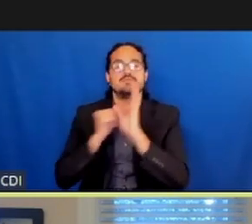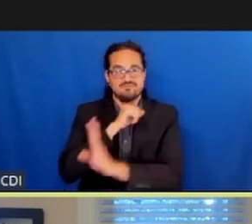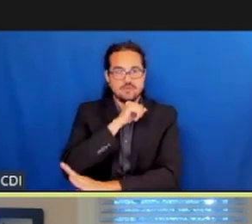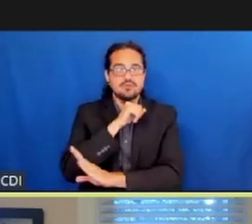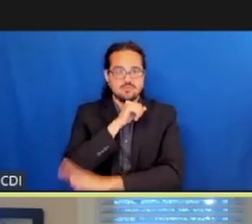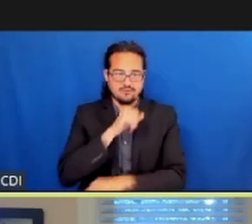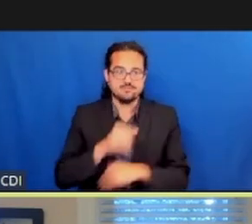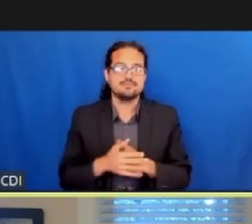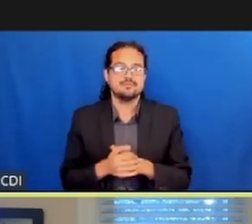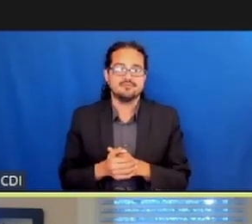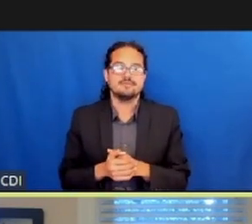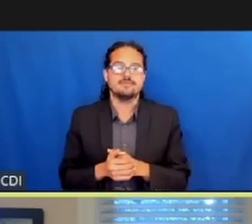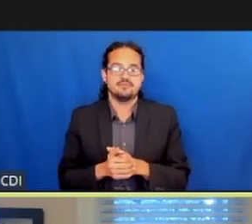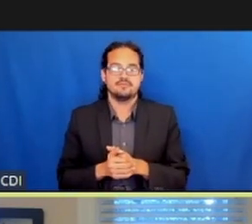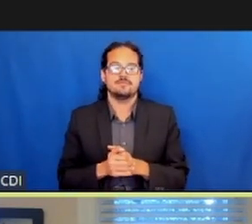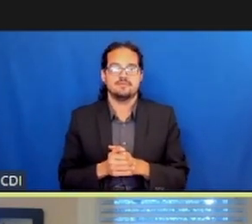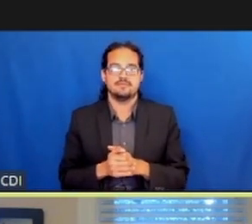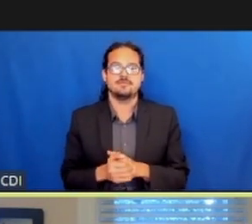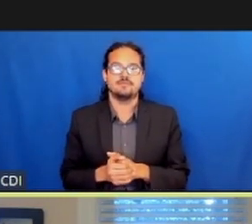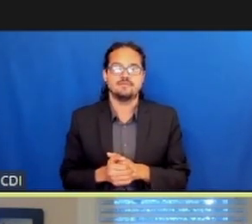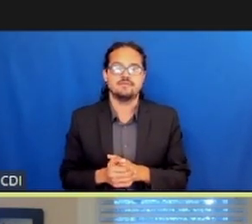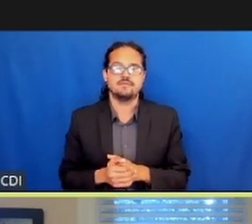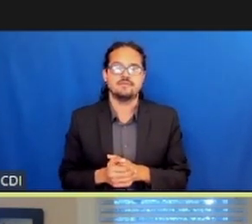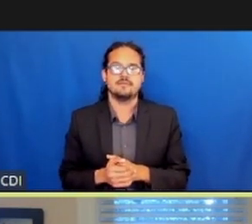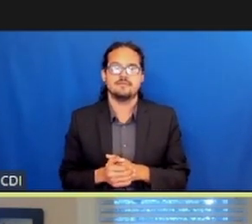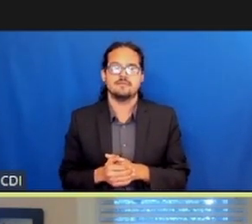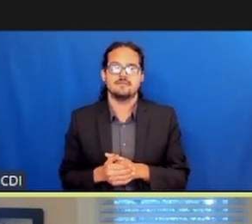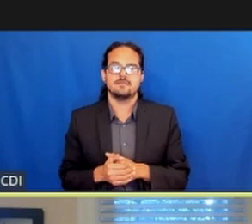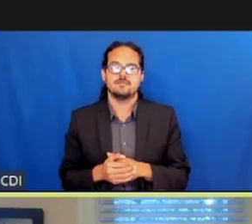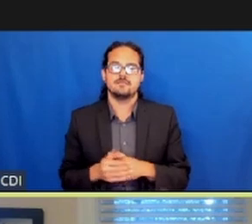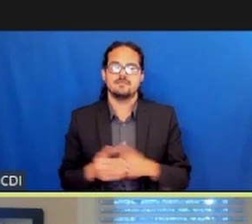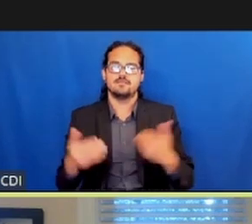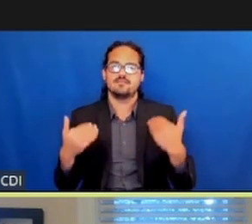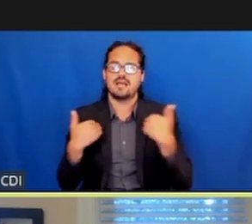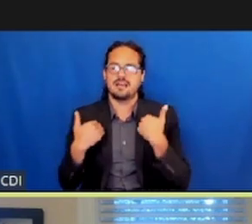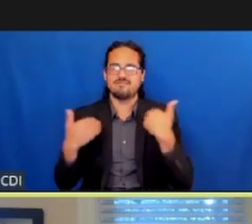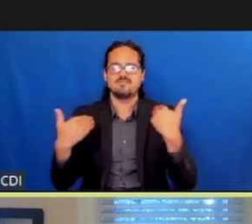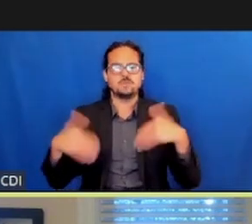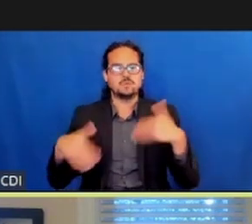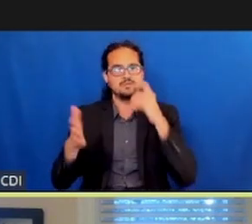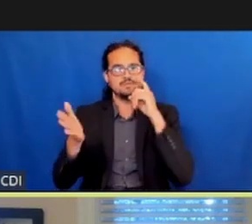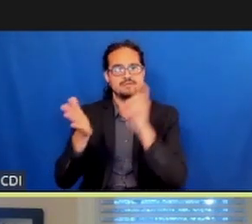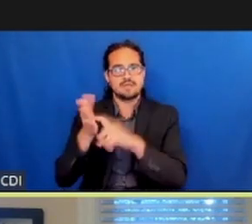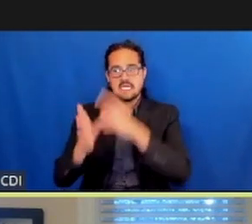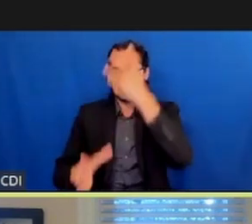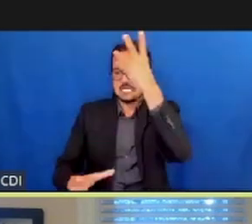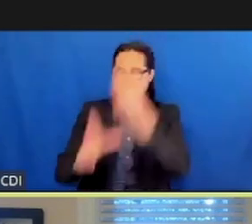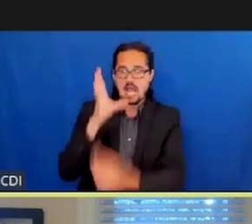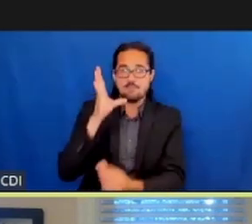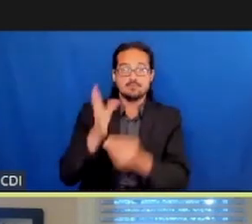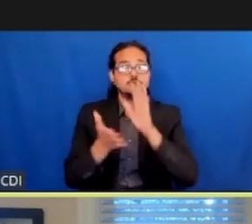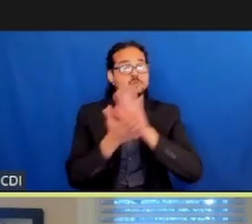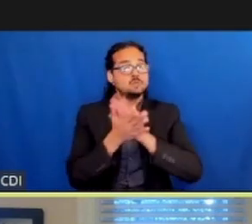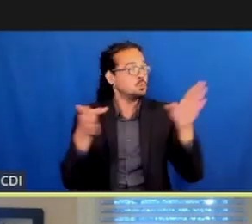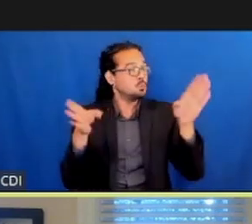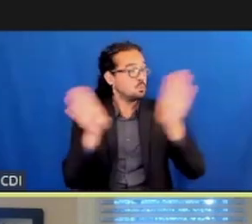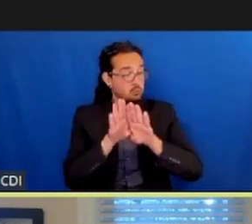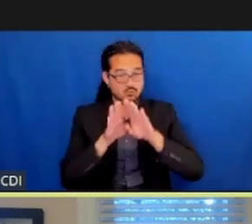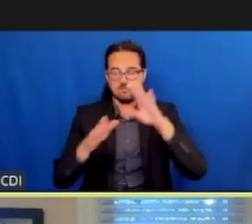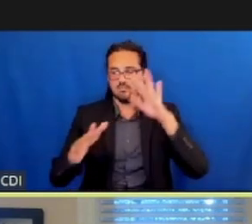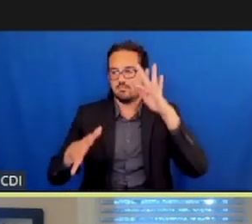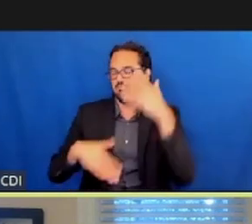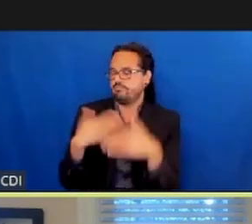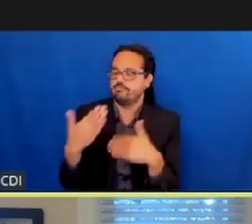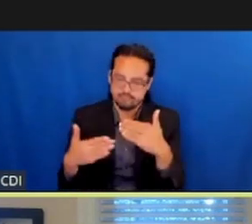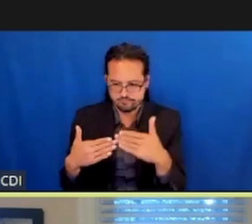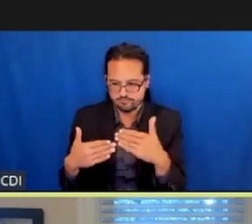decreasing that educational attainment gap that we are so concerned about when schools closed. And now we're seeing a major shift in the state, where the state will